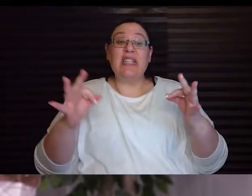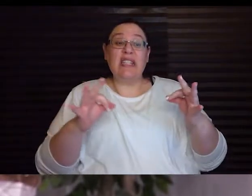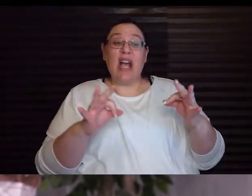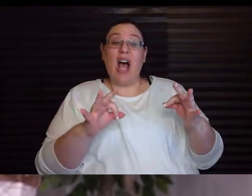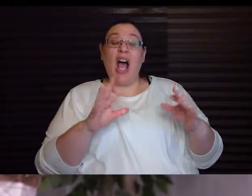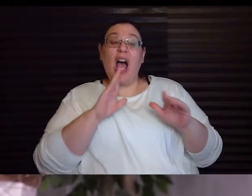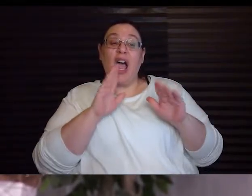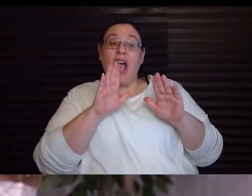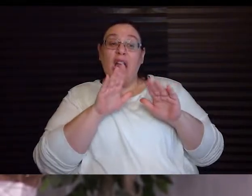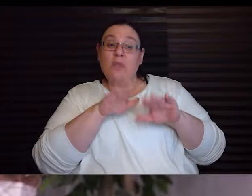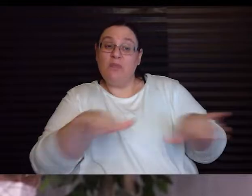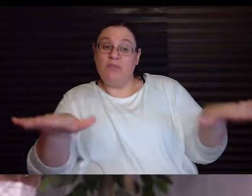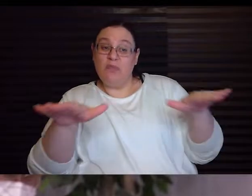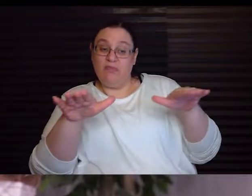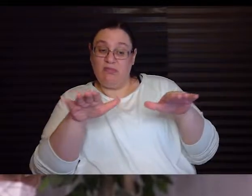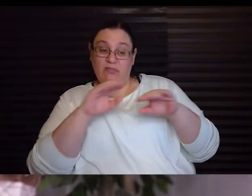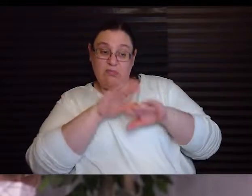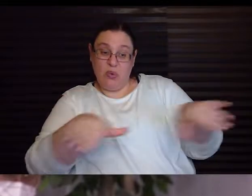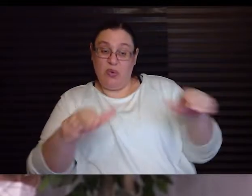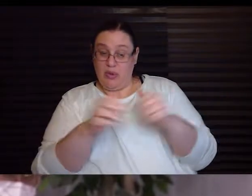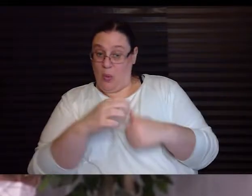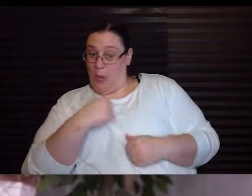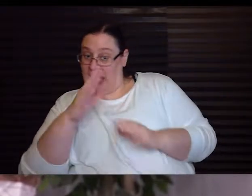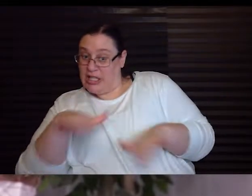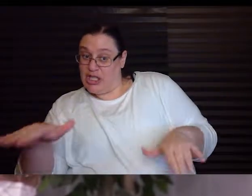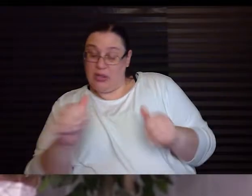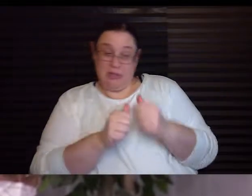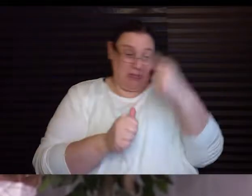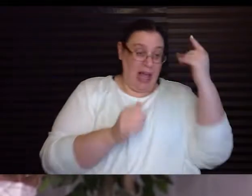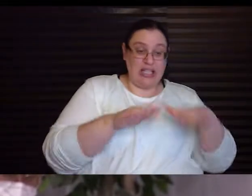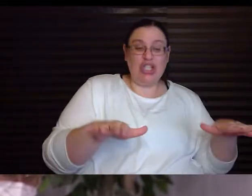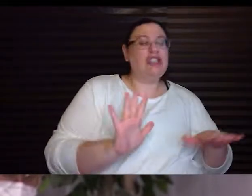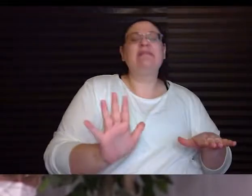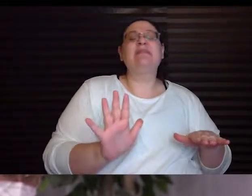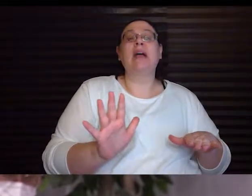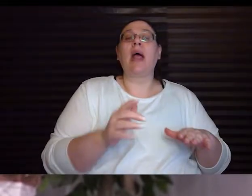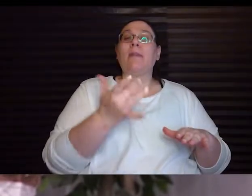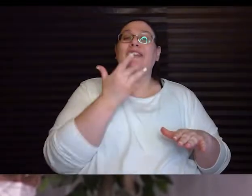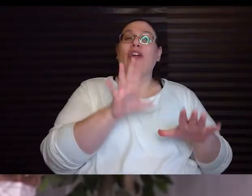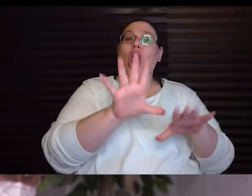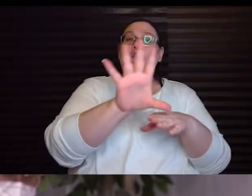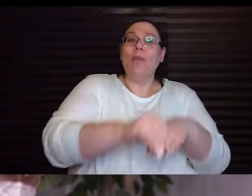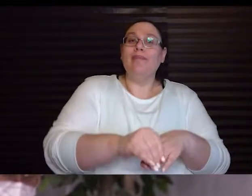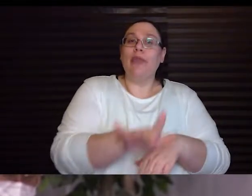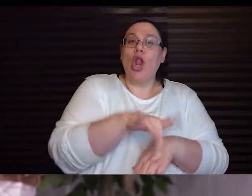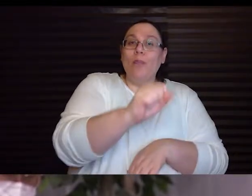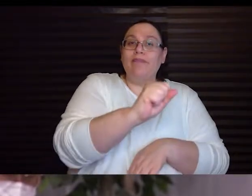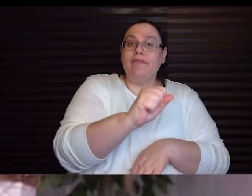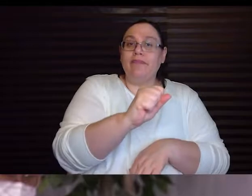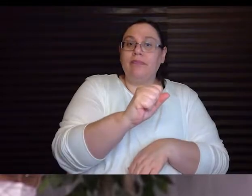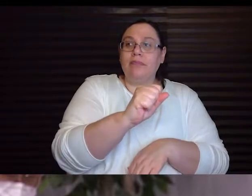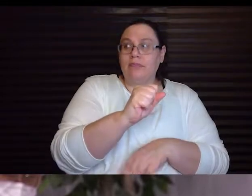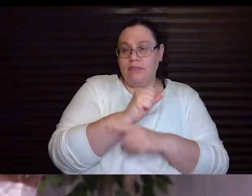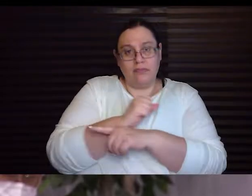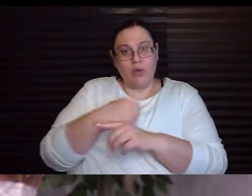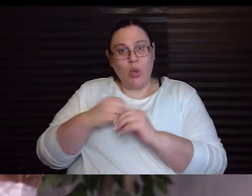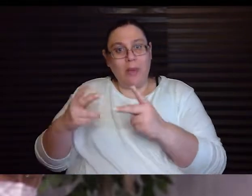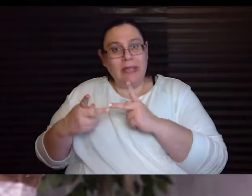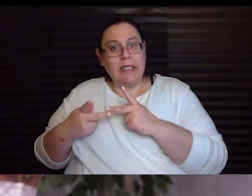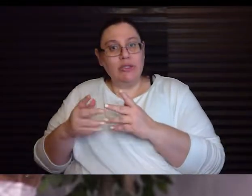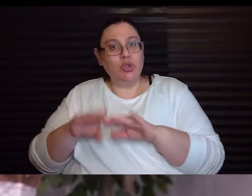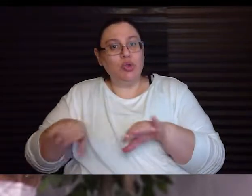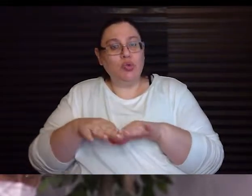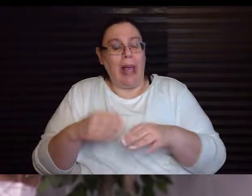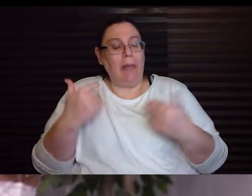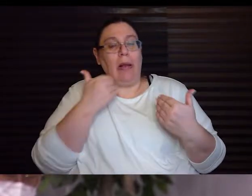public pools so that their white children would not have to share with Black children, even though that meant denying their own children a place